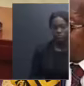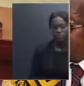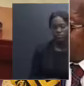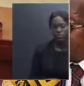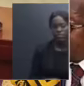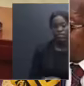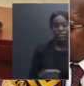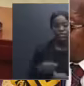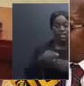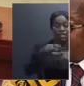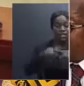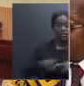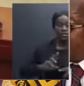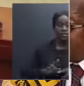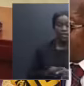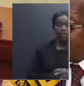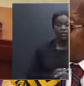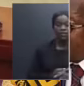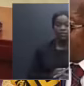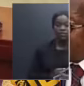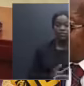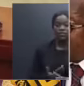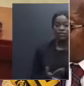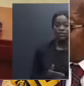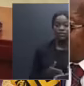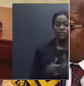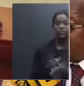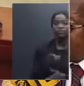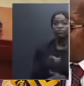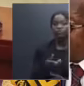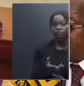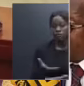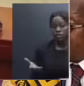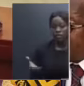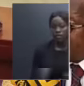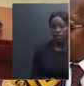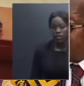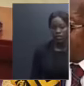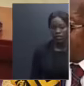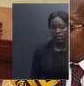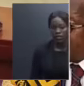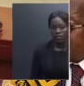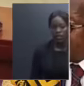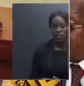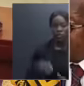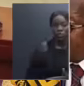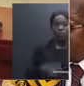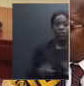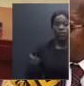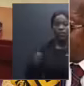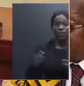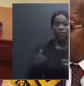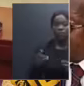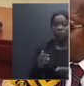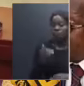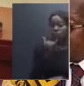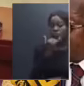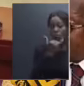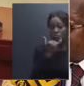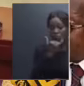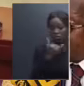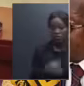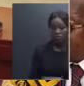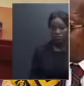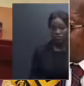House. What happened a moment ago was unfortunate. And so we want